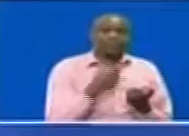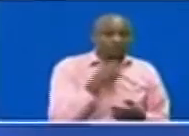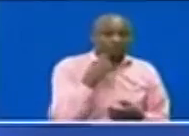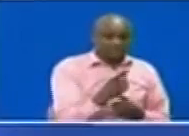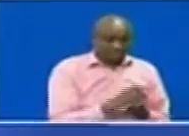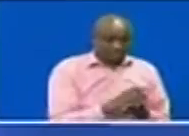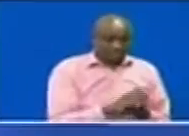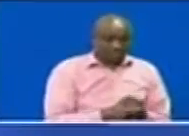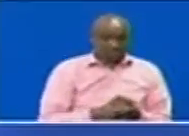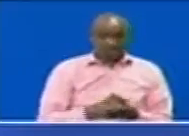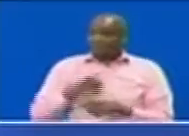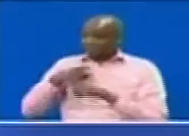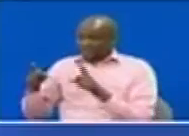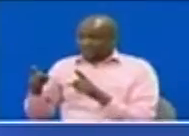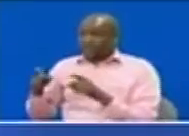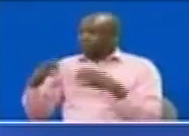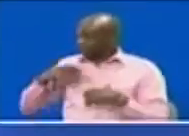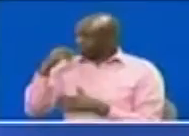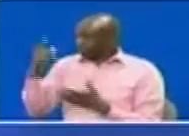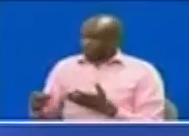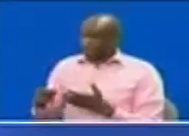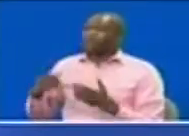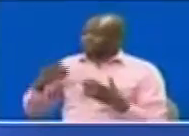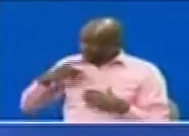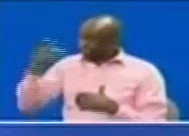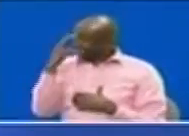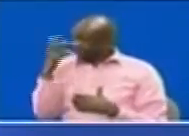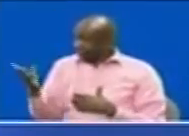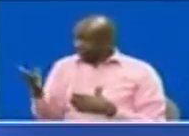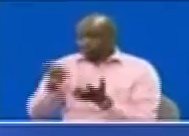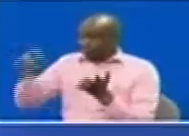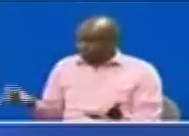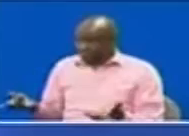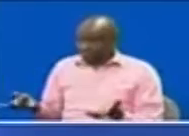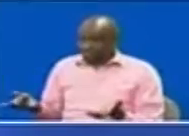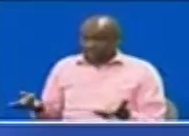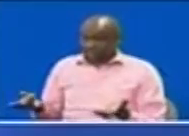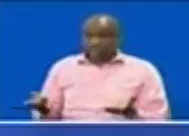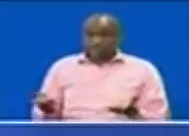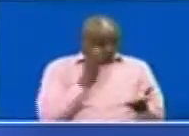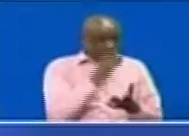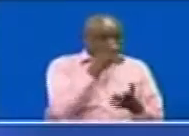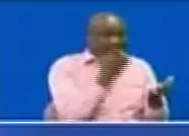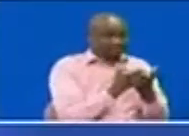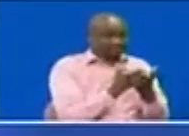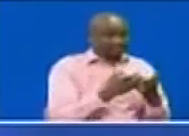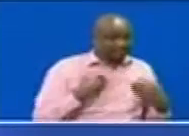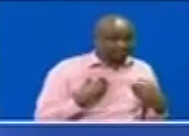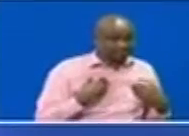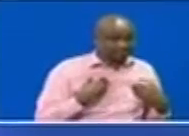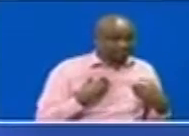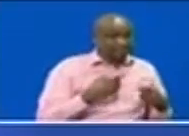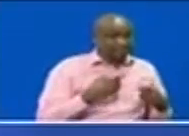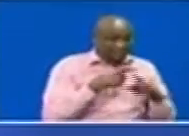want to tell you... But the people, the president, asked those people on suspicion to step aside. It is true because he had evidence,